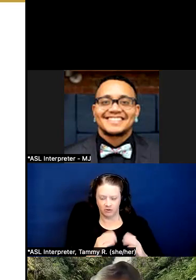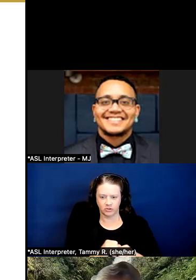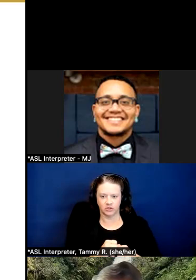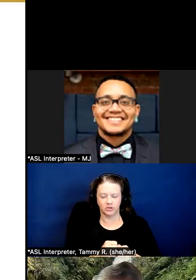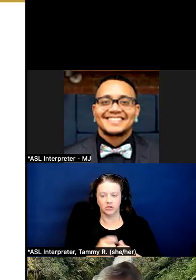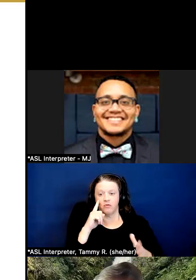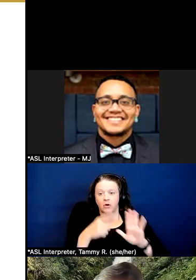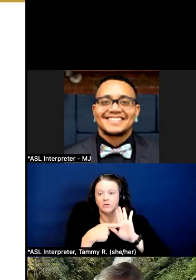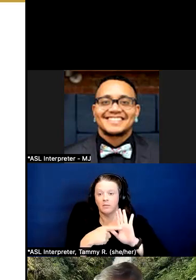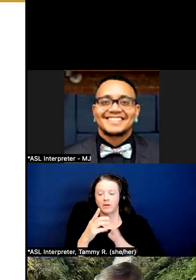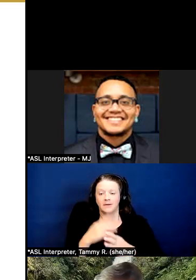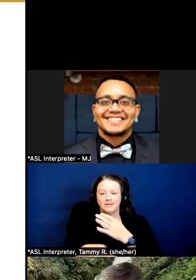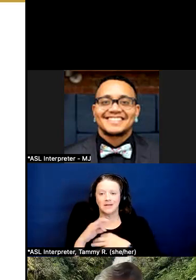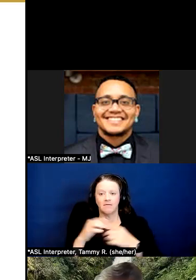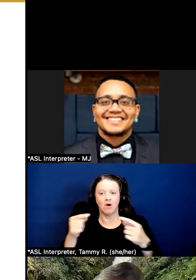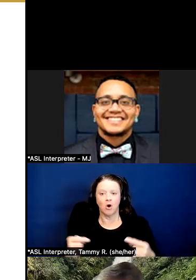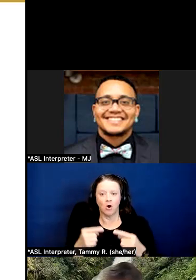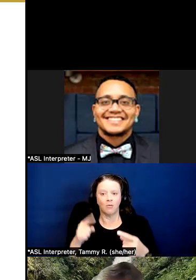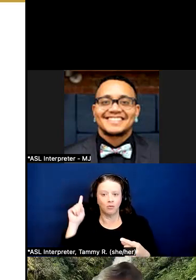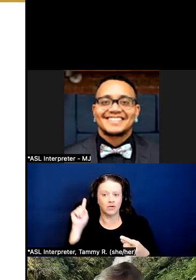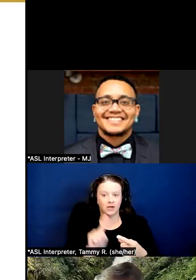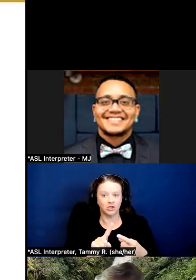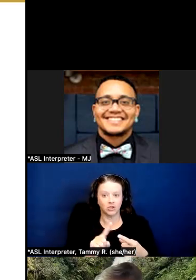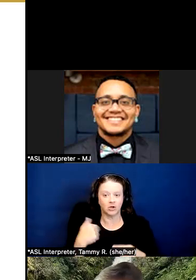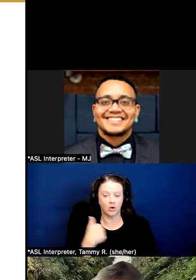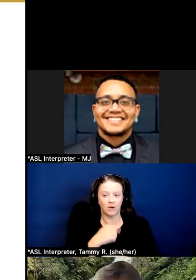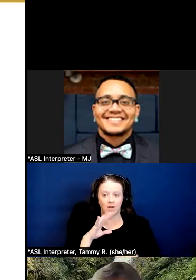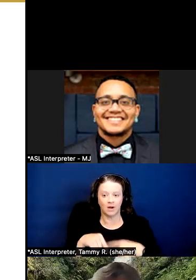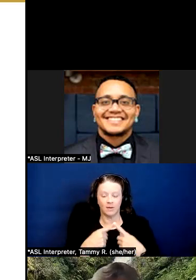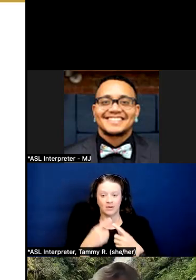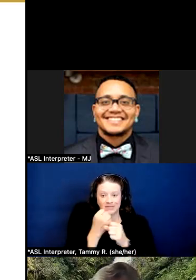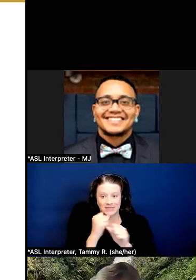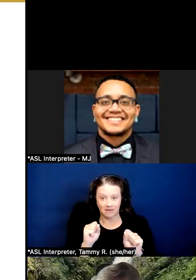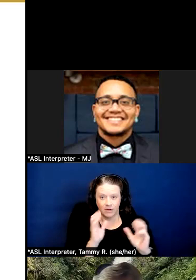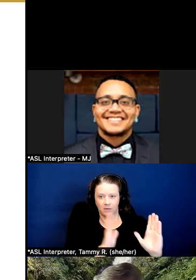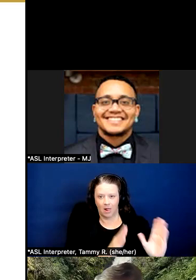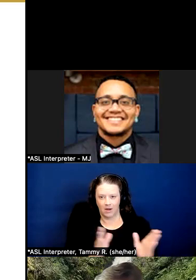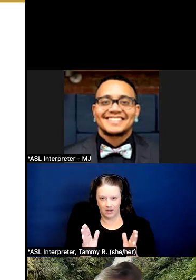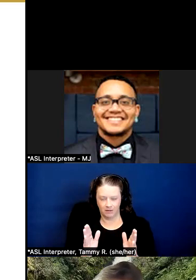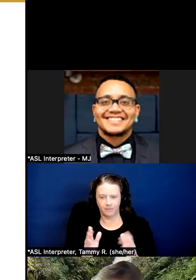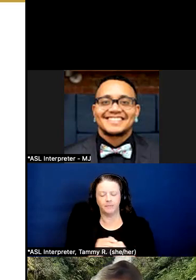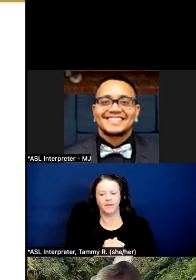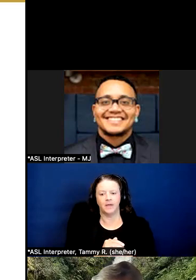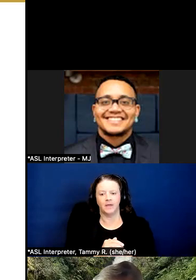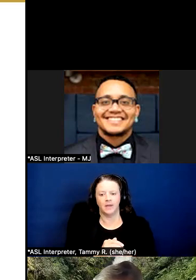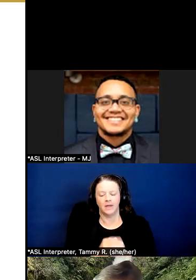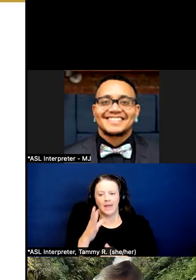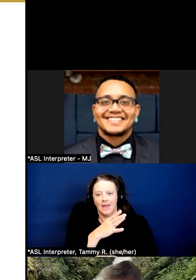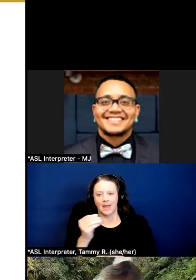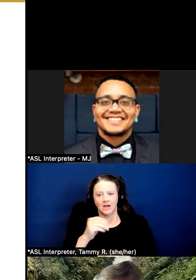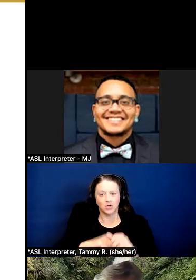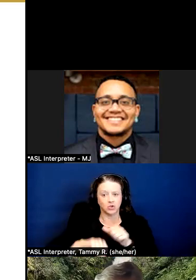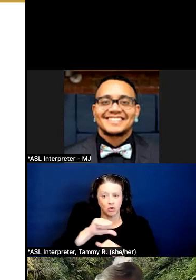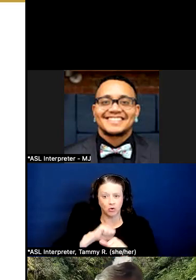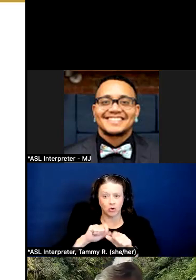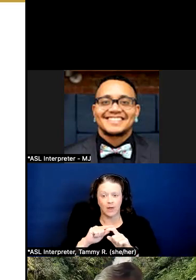for instance, instead of harm reduction, we talk about safety planning and the social and